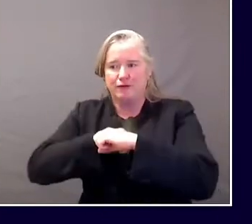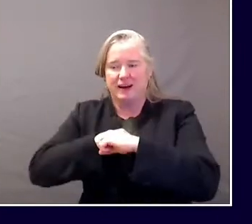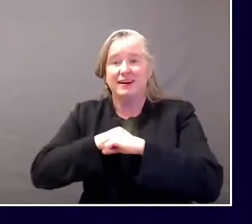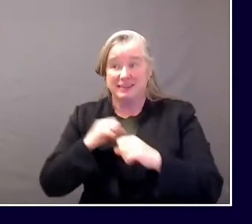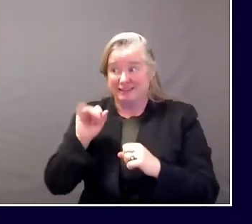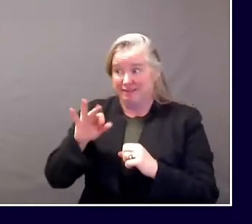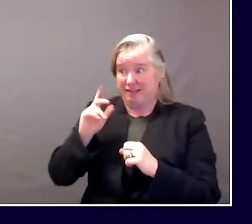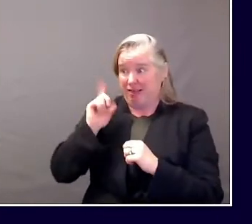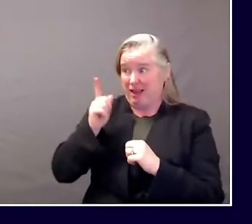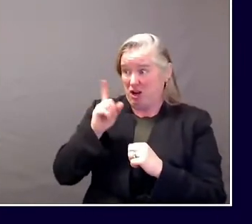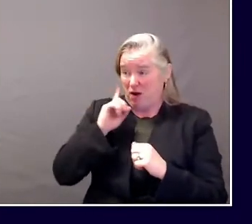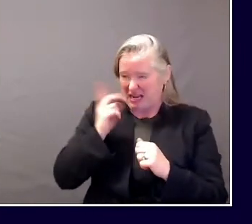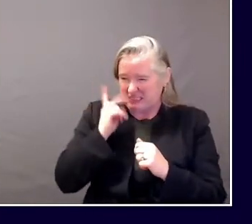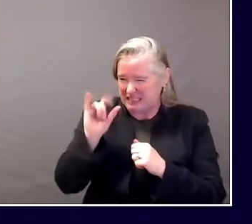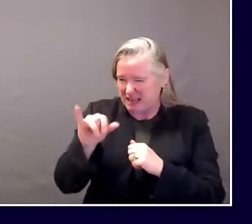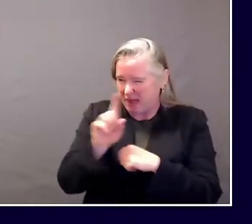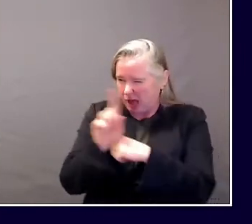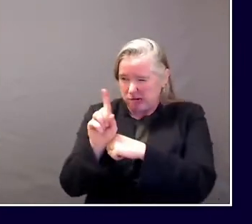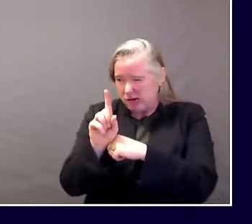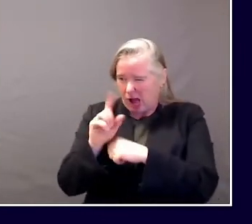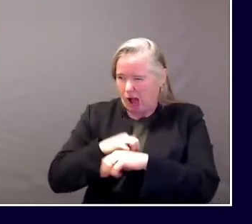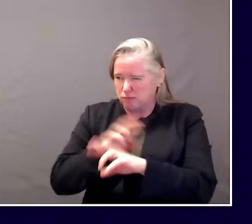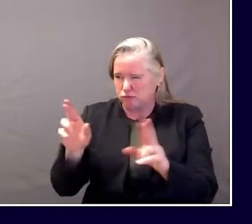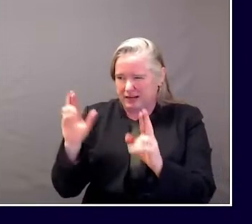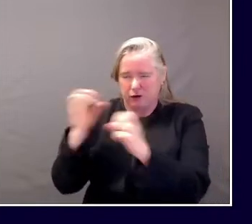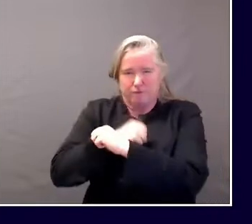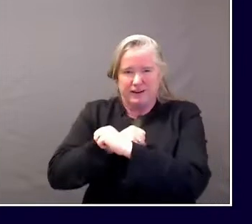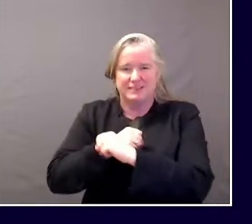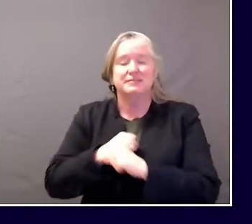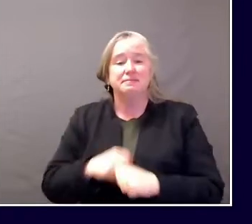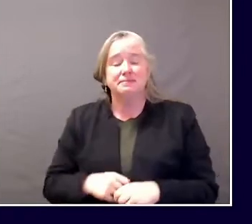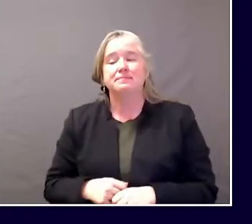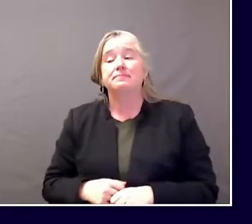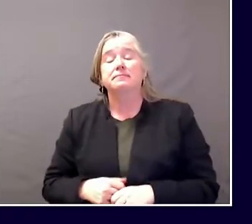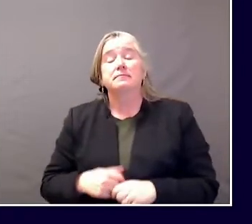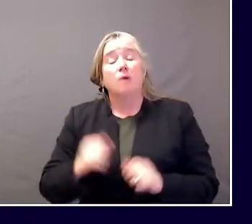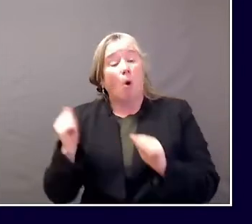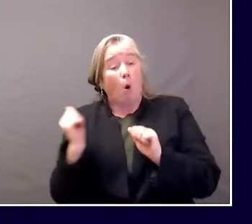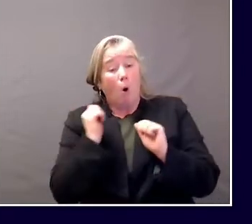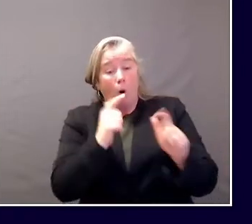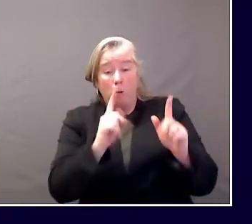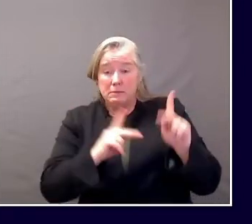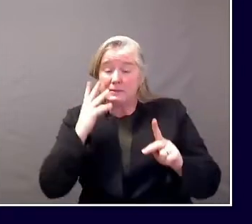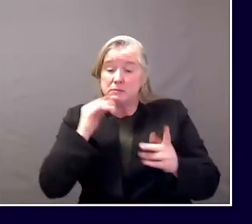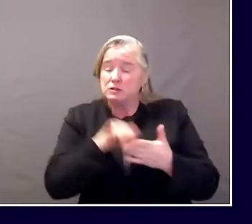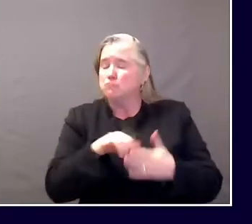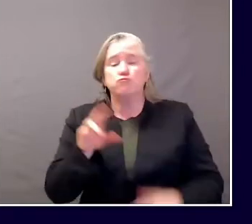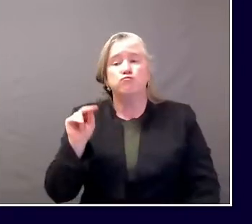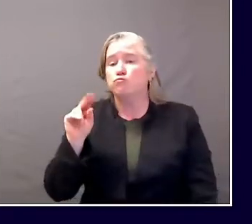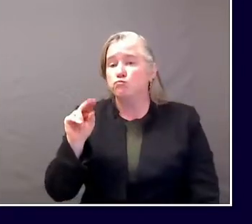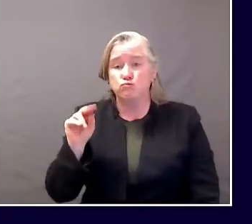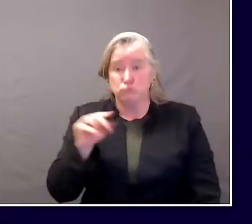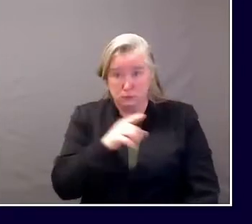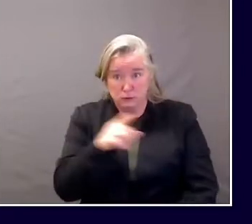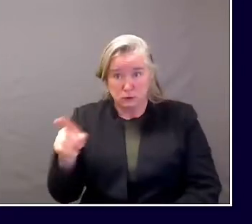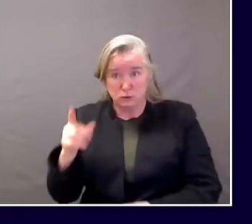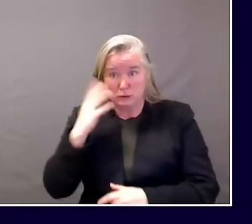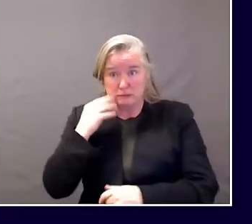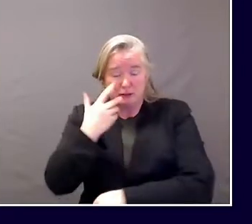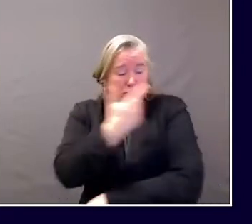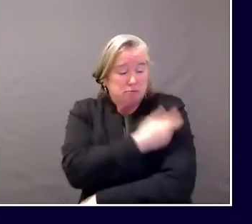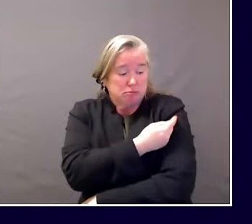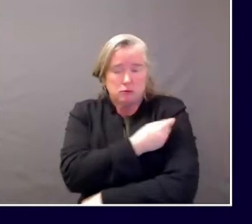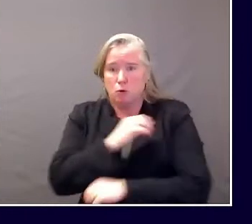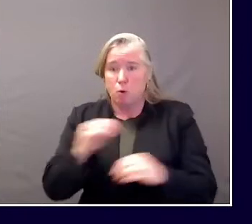virus in the future, you'll be ready to go. Does it happen in everybody? No. And if you get the vaccine and you don't have a headache or a